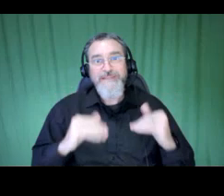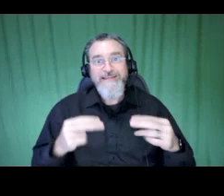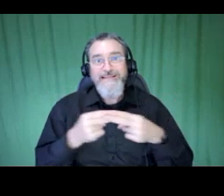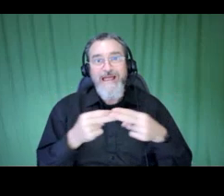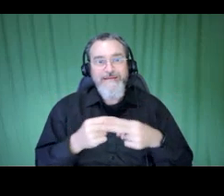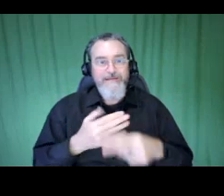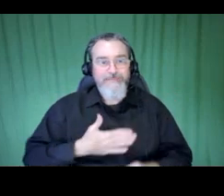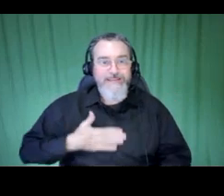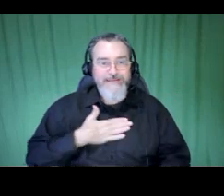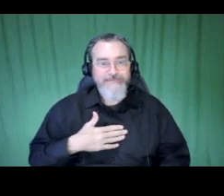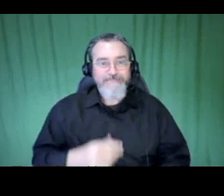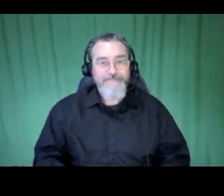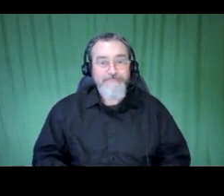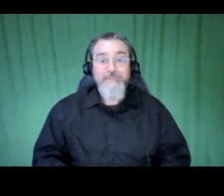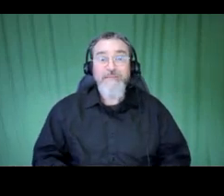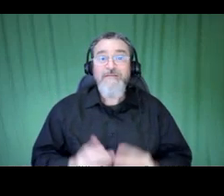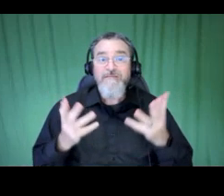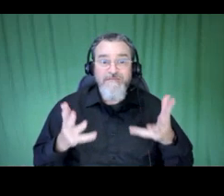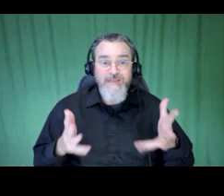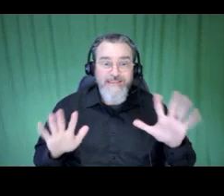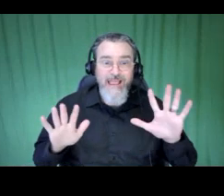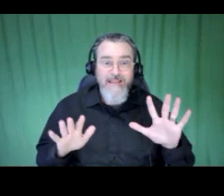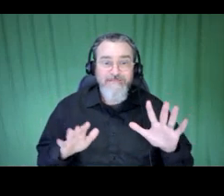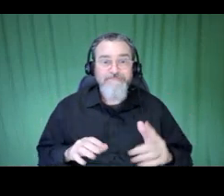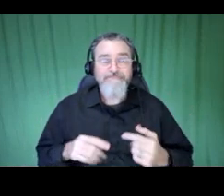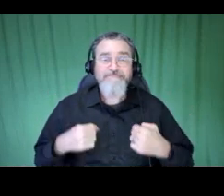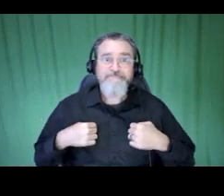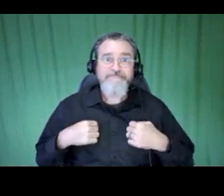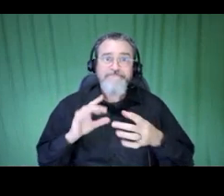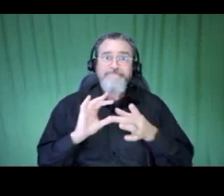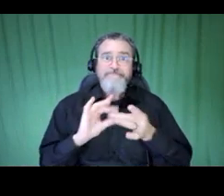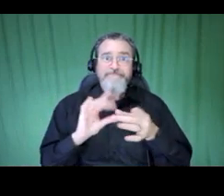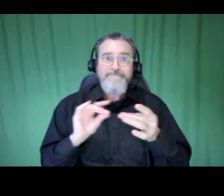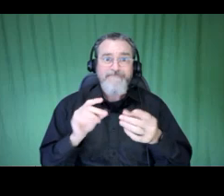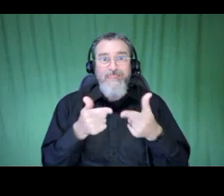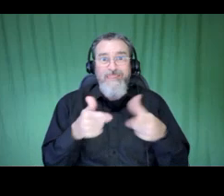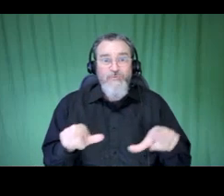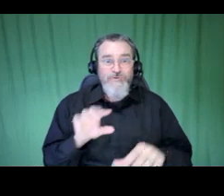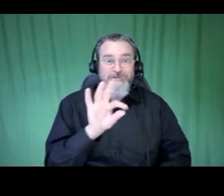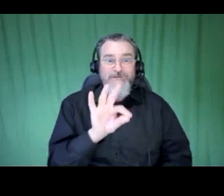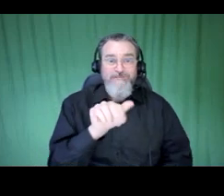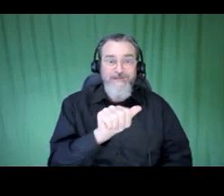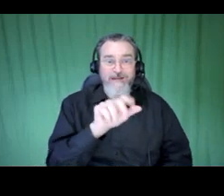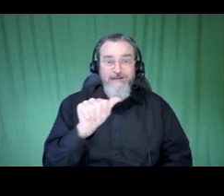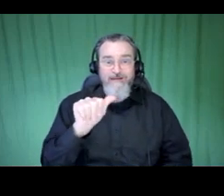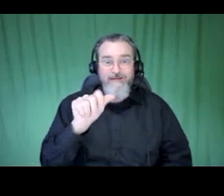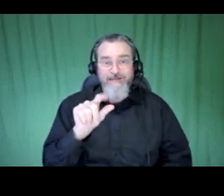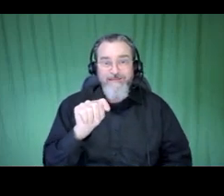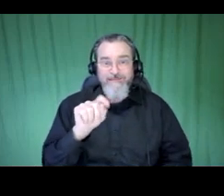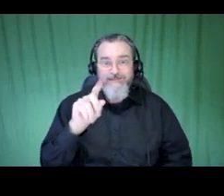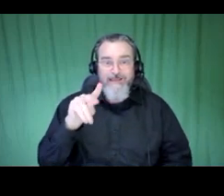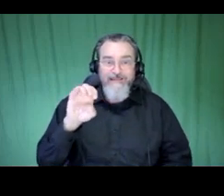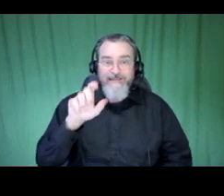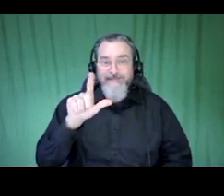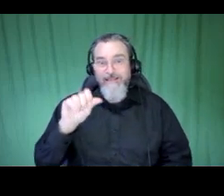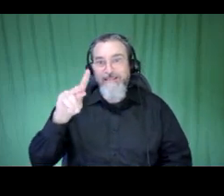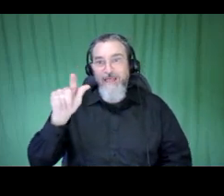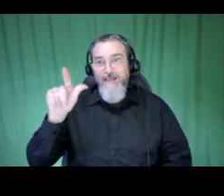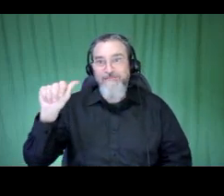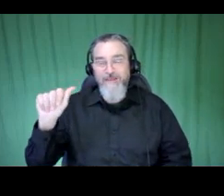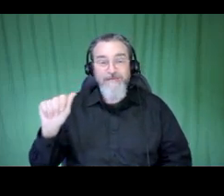So with that, I just want to say, Fafatai Sele Lava, thank you very much. And if you have any questions, there's my email and phone number. Thank